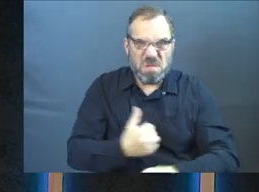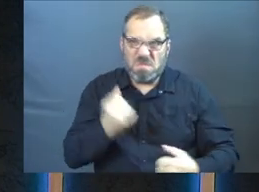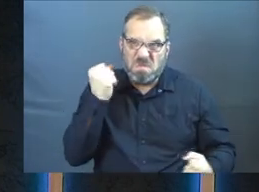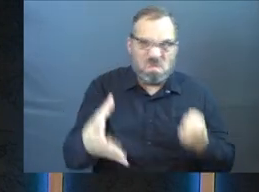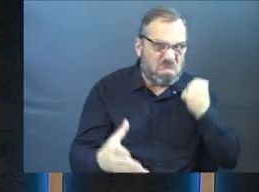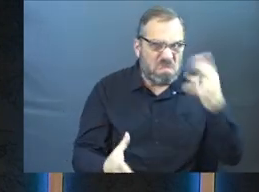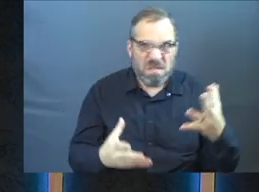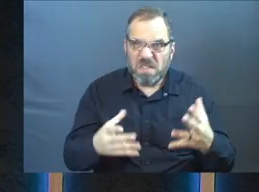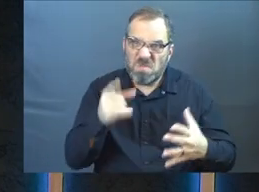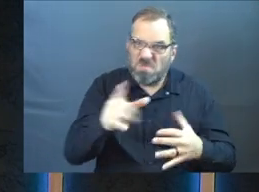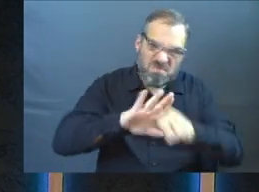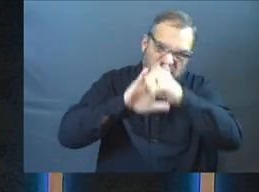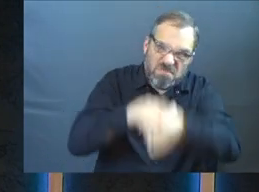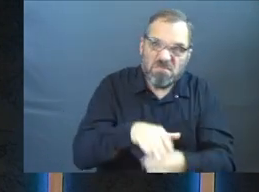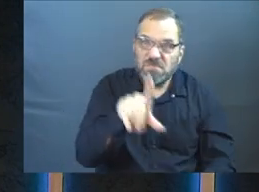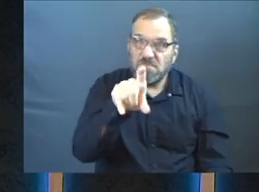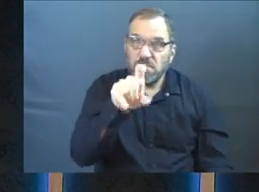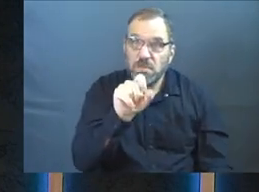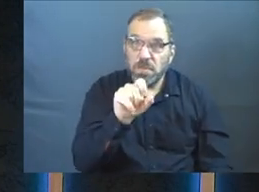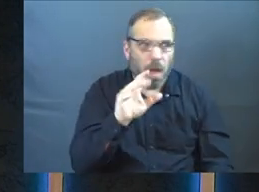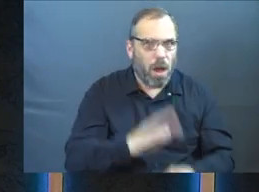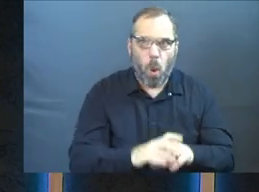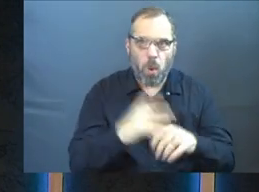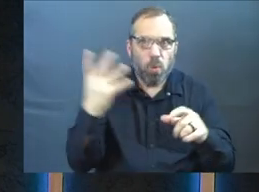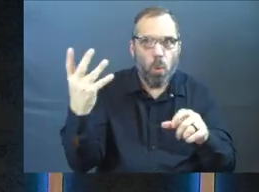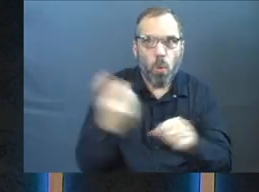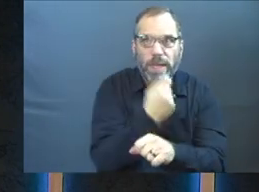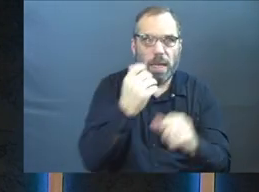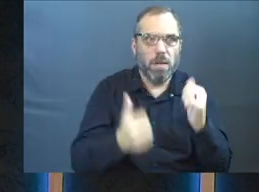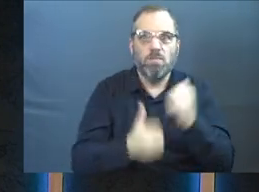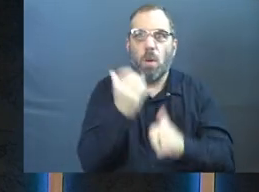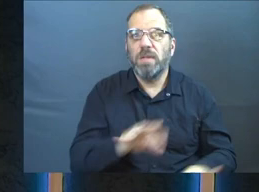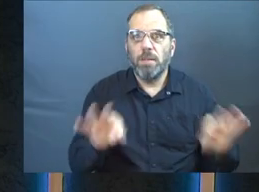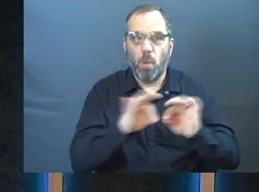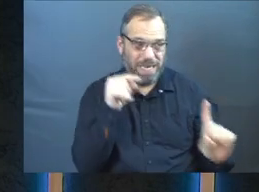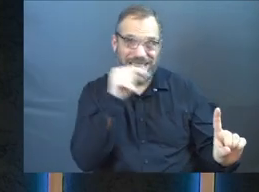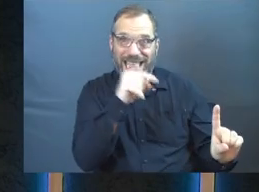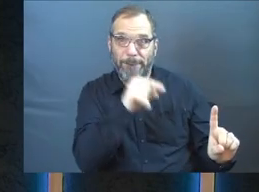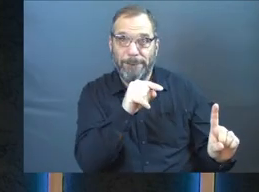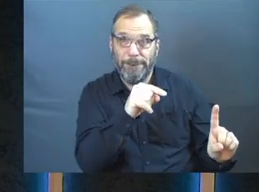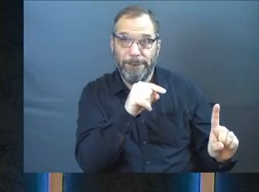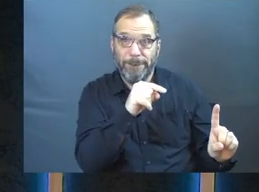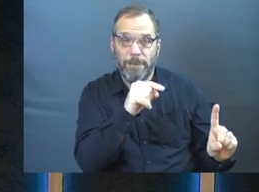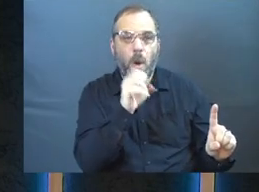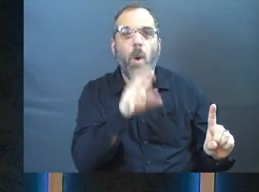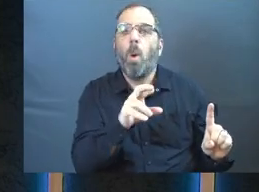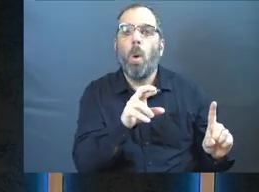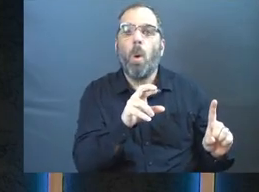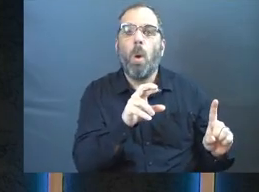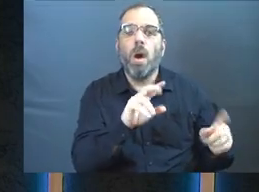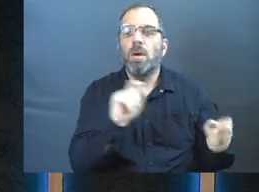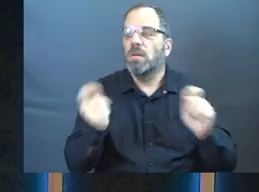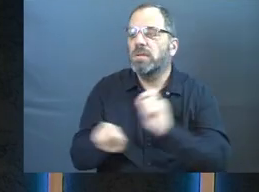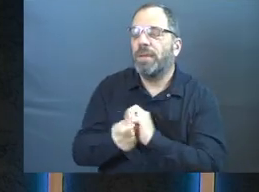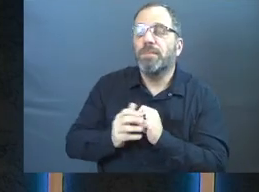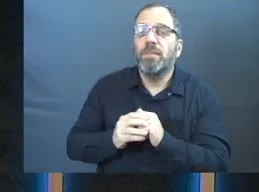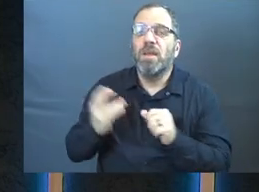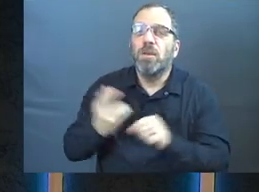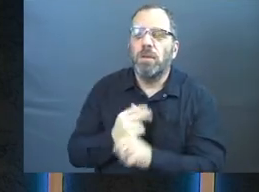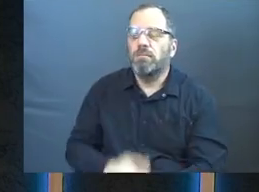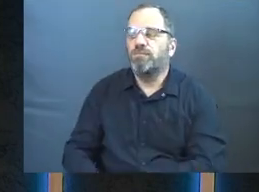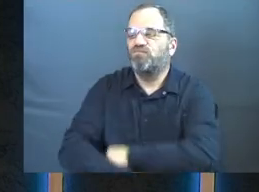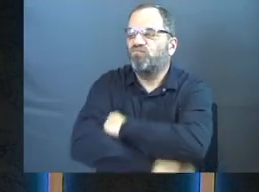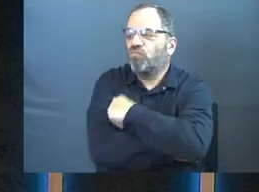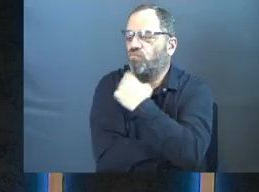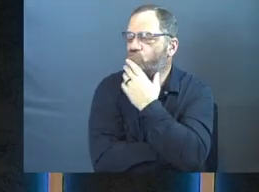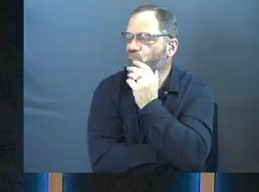voice to push you down? Is winning what's more important to them? Or do they go the other way? Do they use